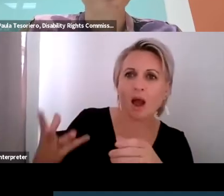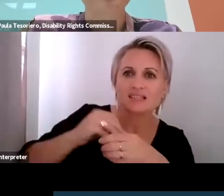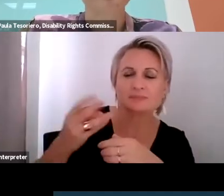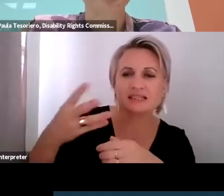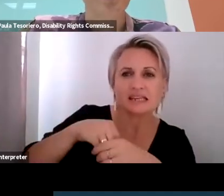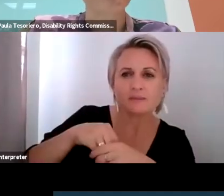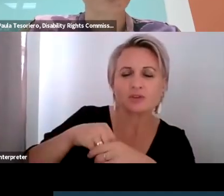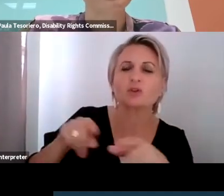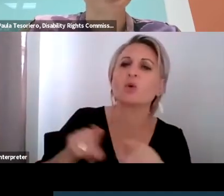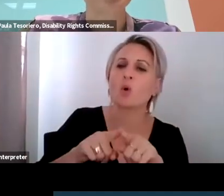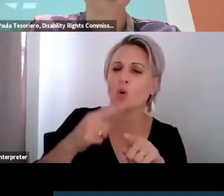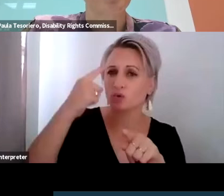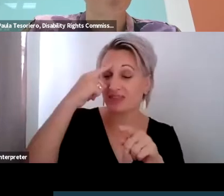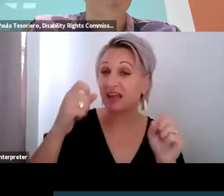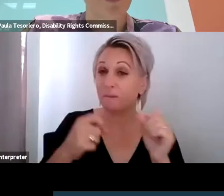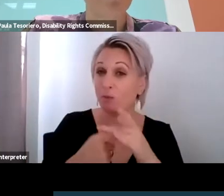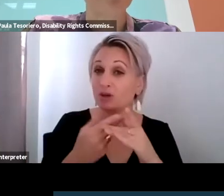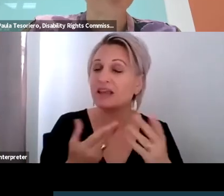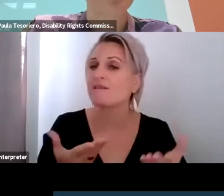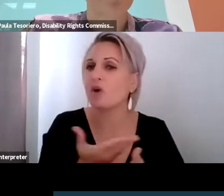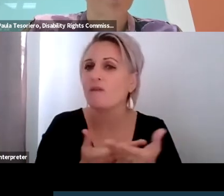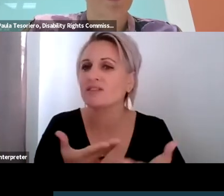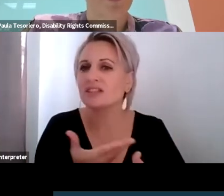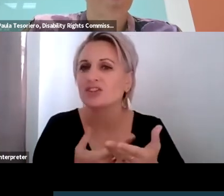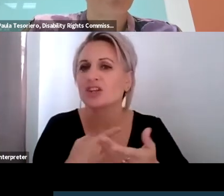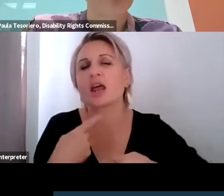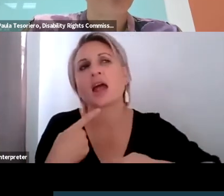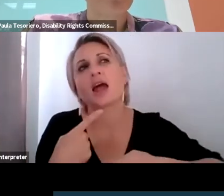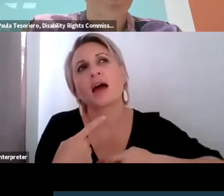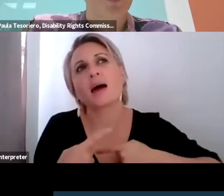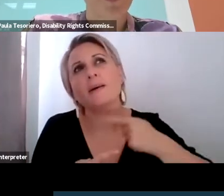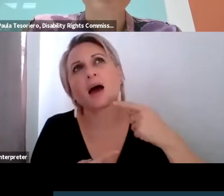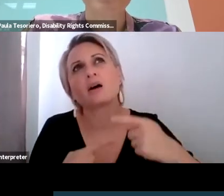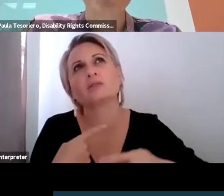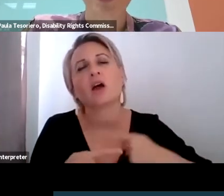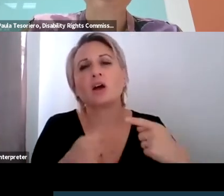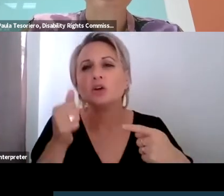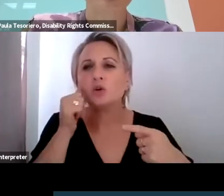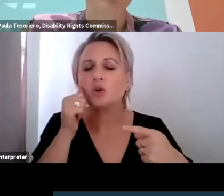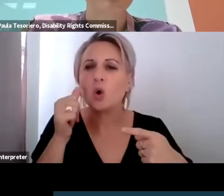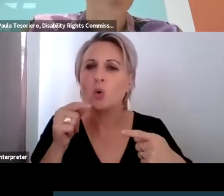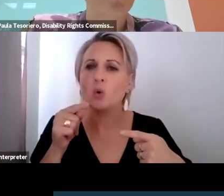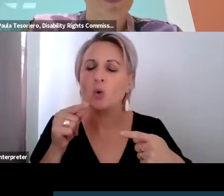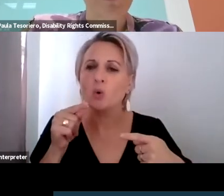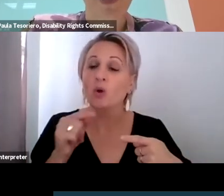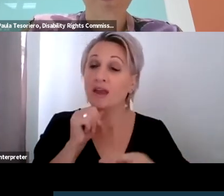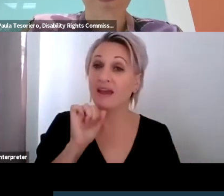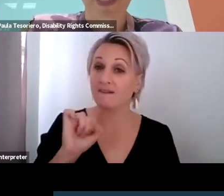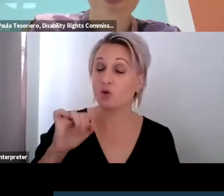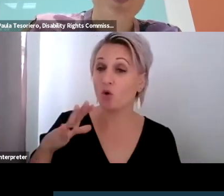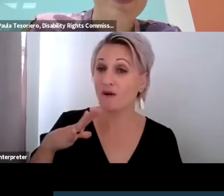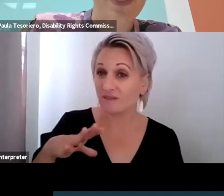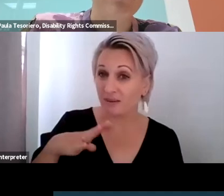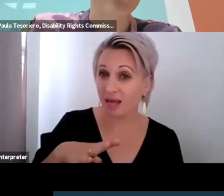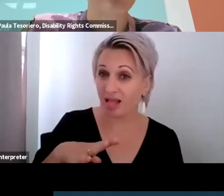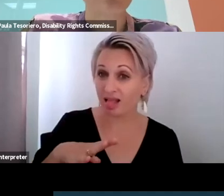important to have a conversation about, you know, that intersectionality between if you're a female